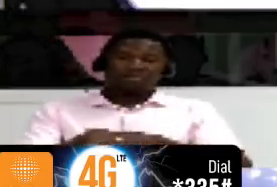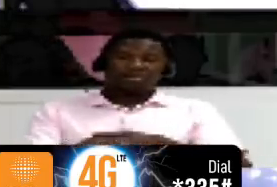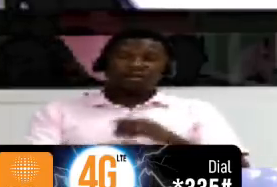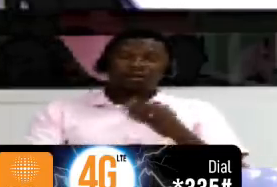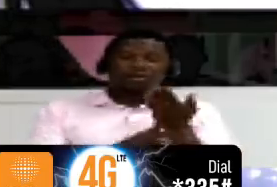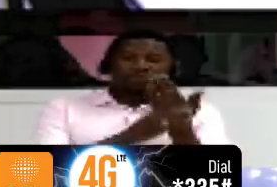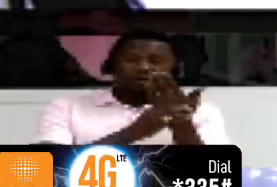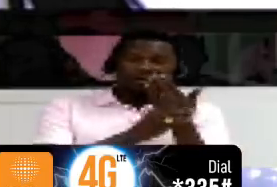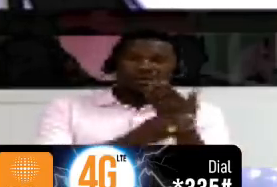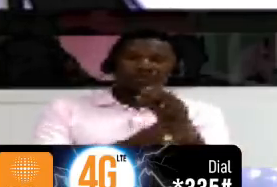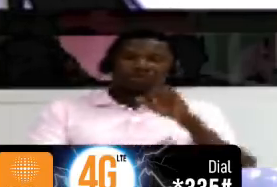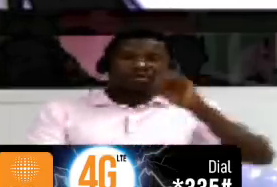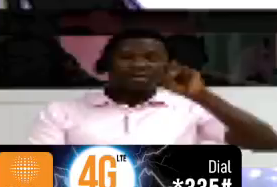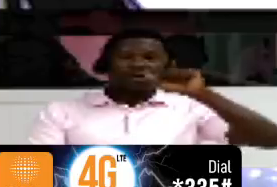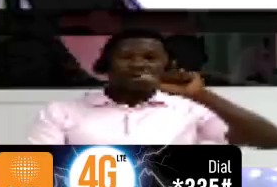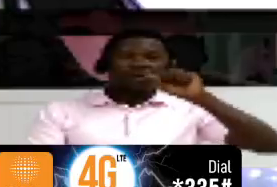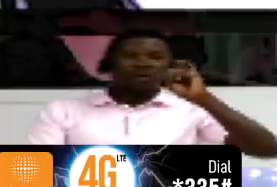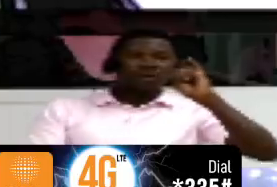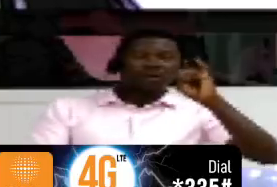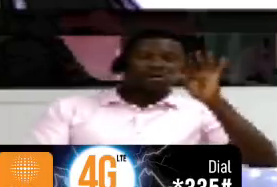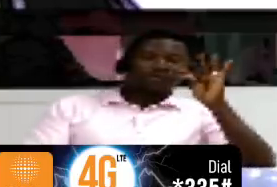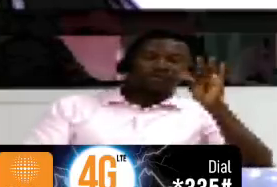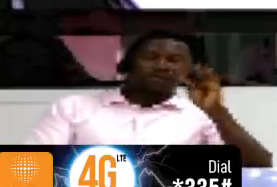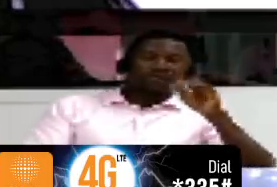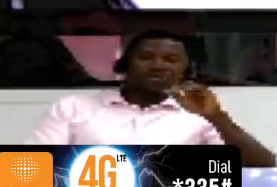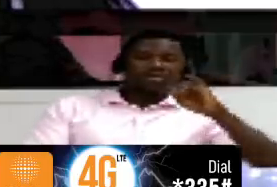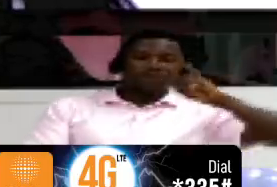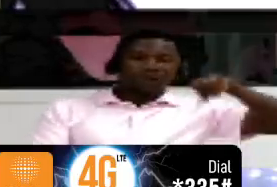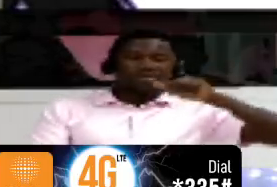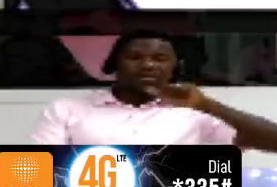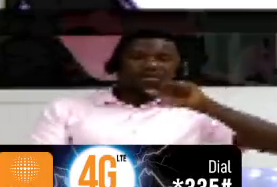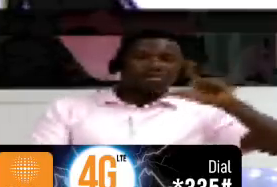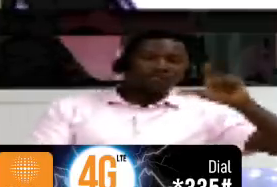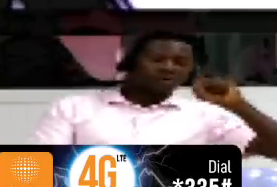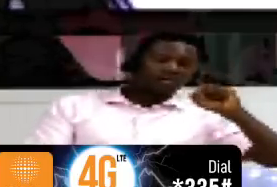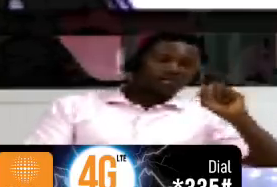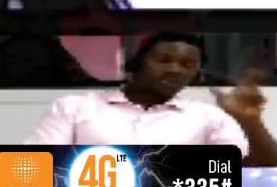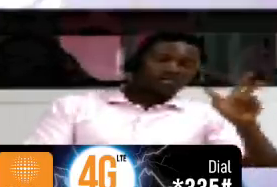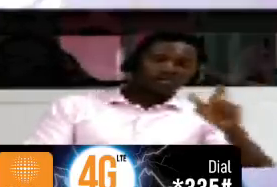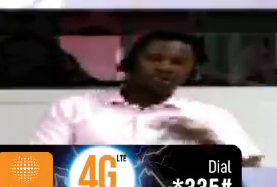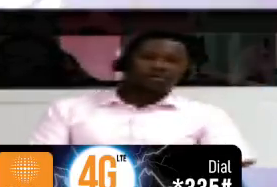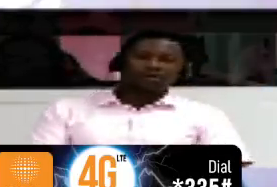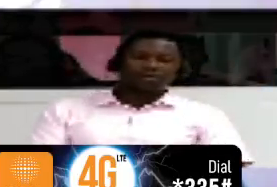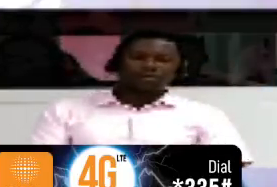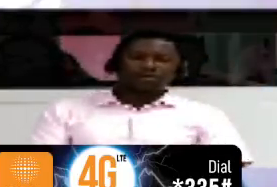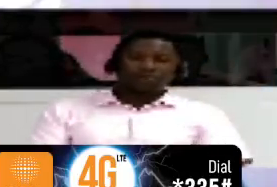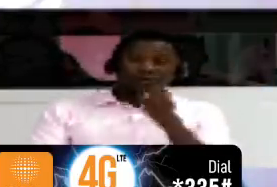Jallo. You said, I believe the IGP was present. Are you sure or you're not sure?